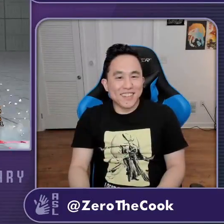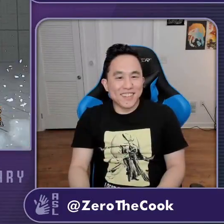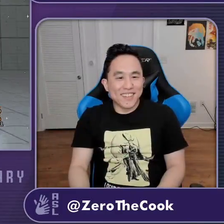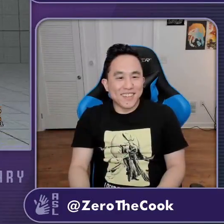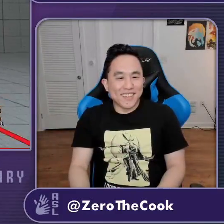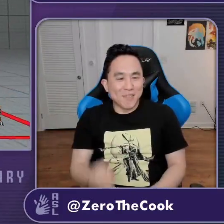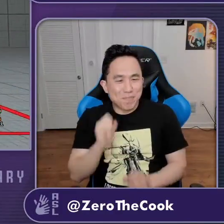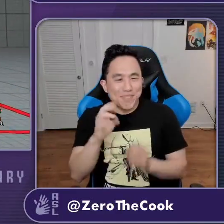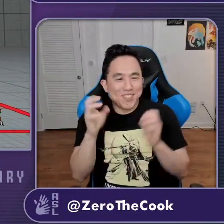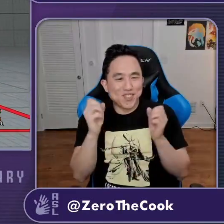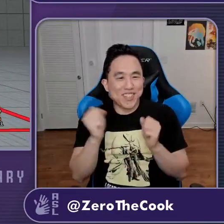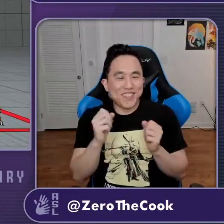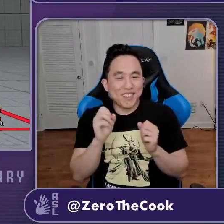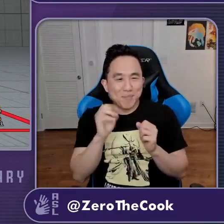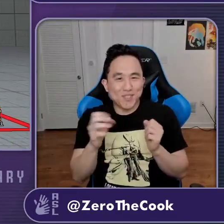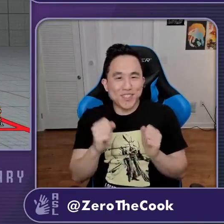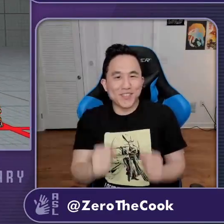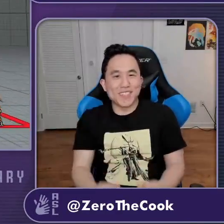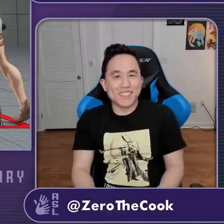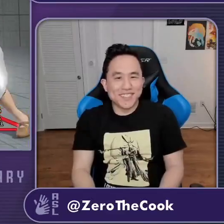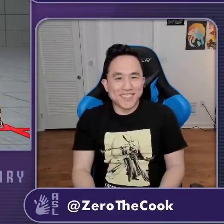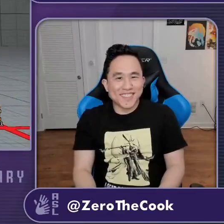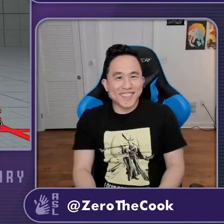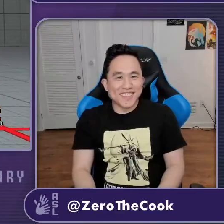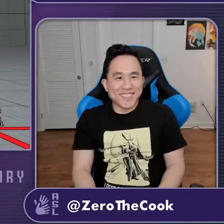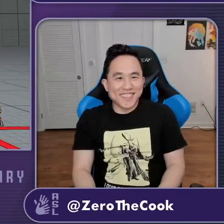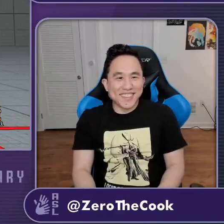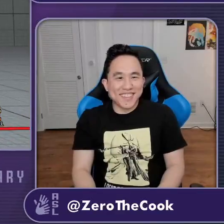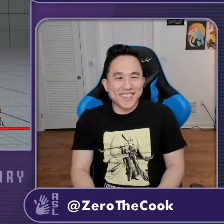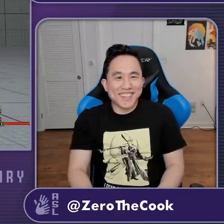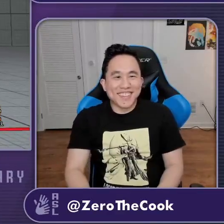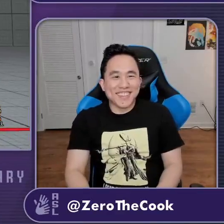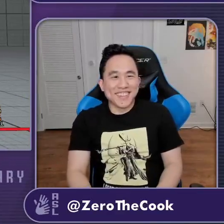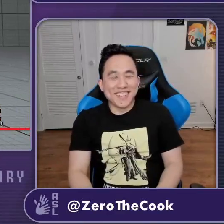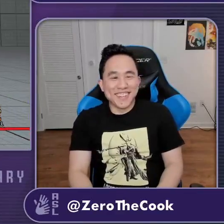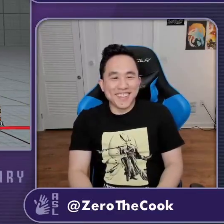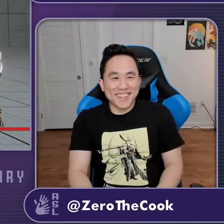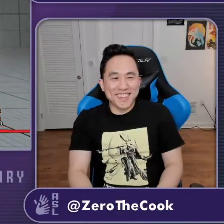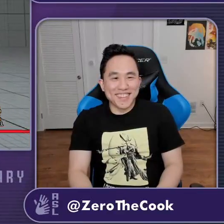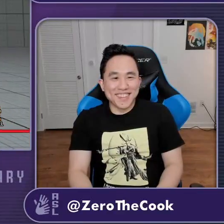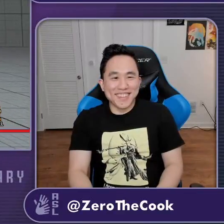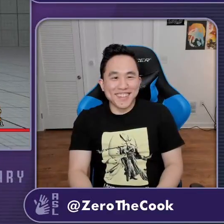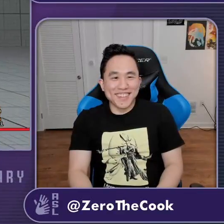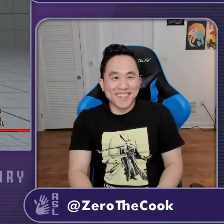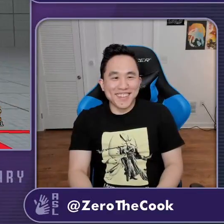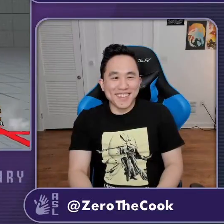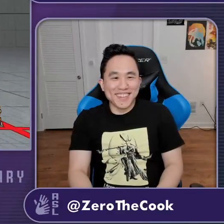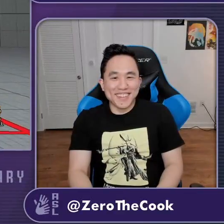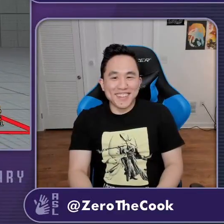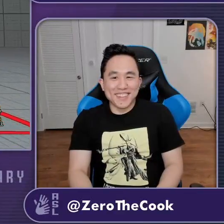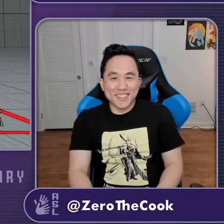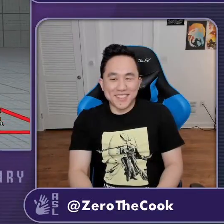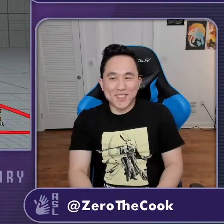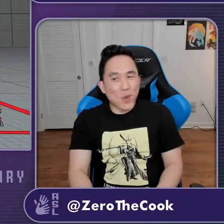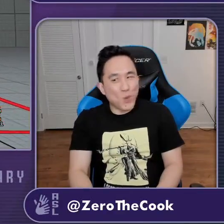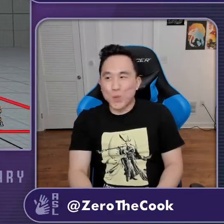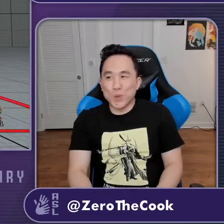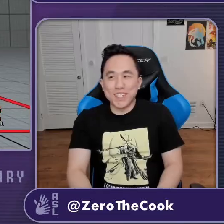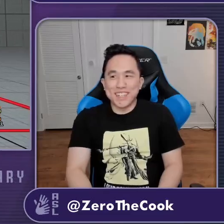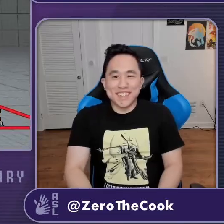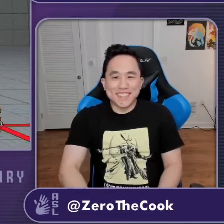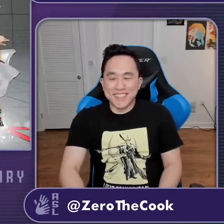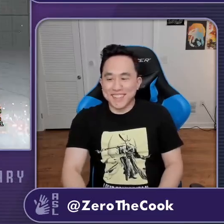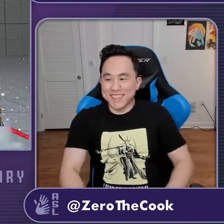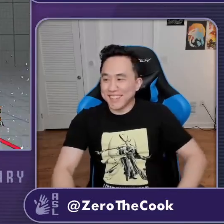single... Yeah, every single instance there you had to guess, and it was, you know, do you go high, low, or throw? And every single time it was a